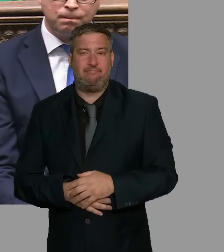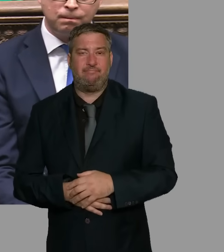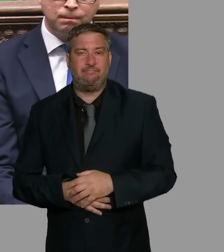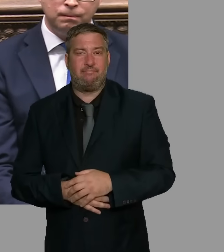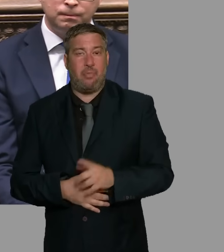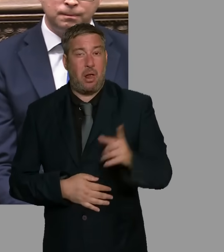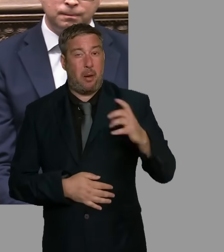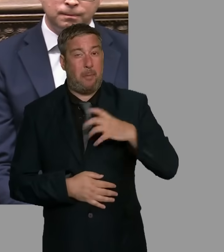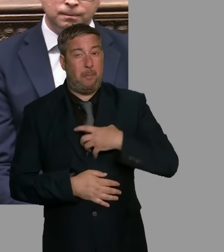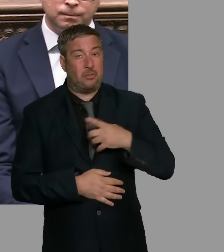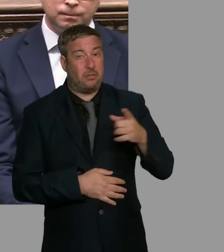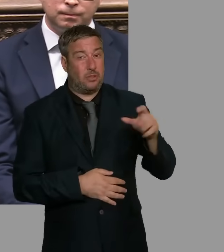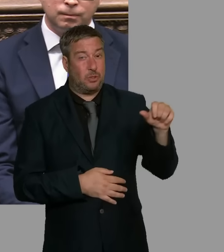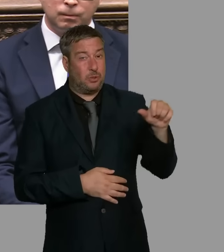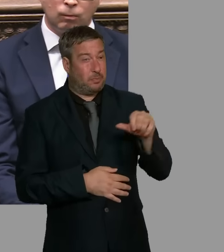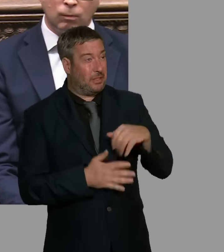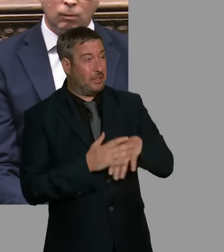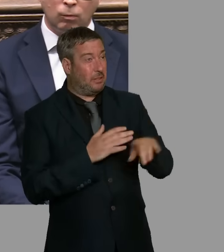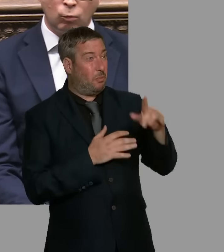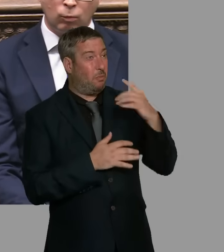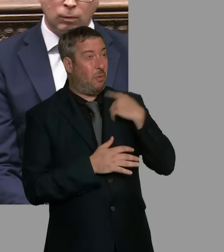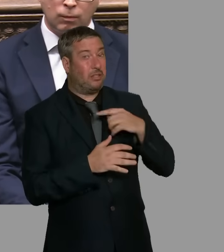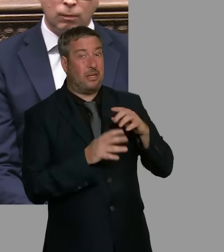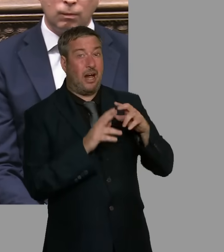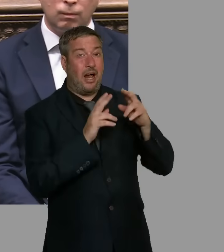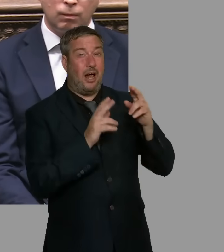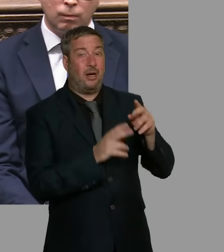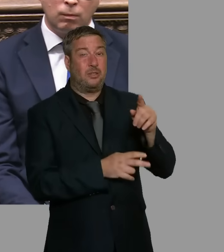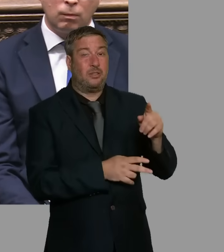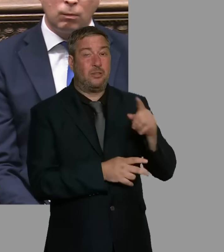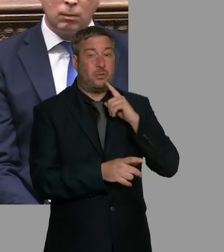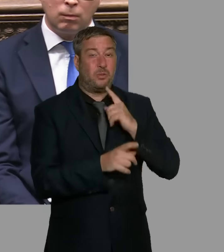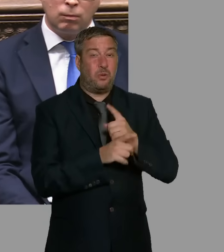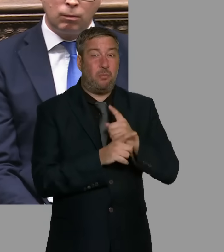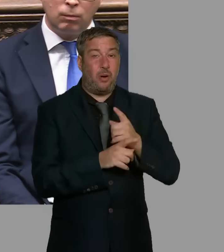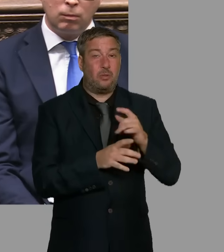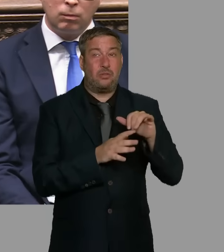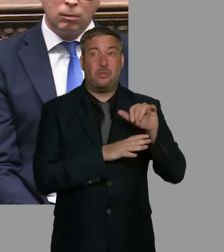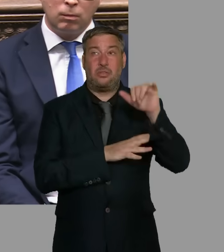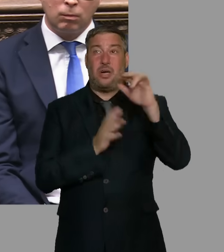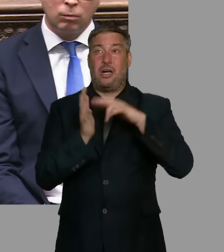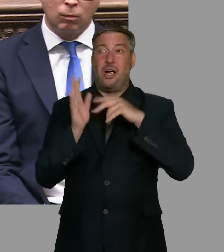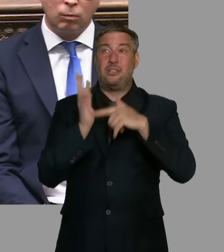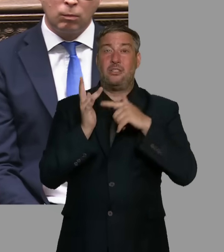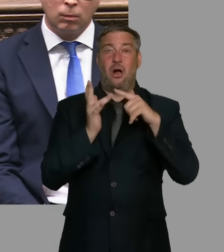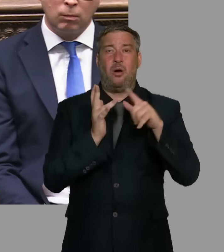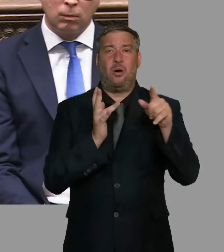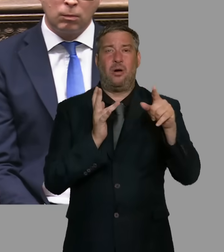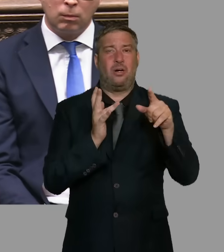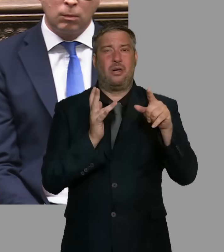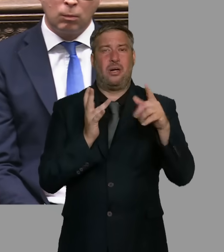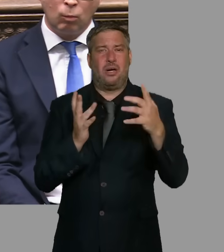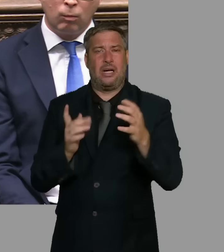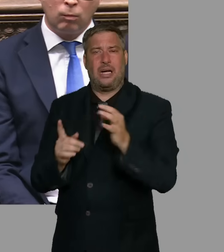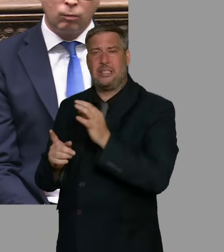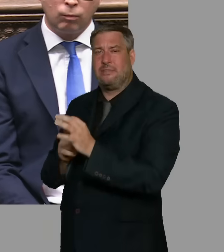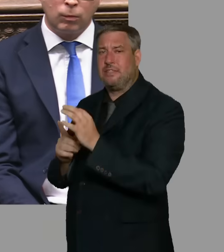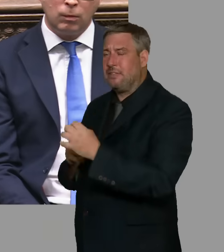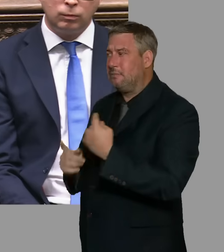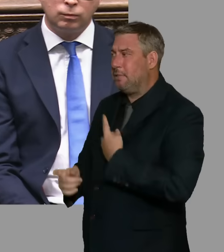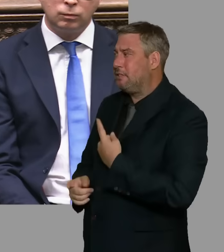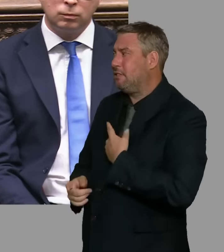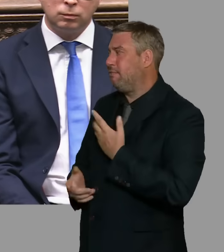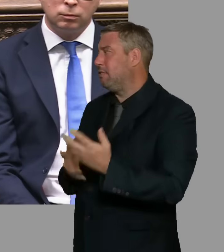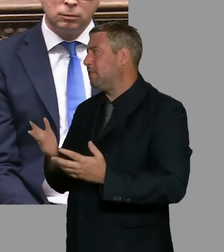is a man who already had to be removed from cabinet twice, and now we learn that he was brokering billion-pound deals with Jeffrey Epstein while